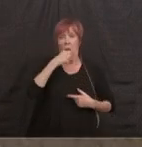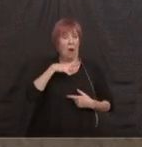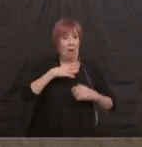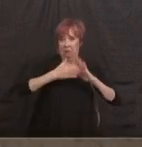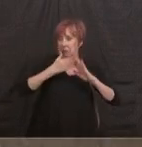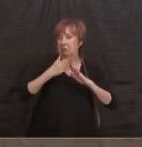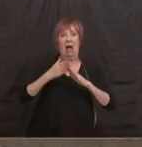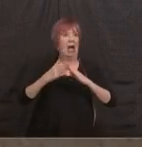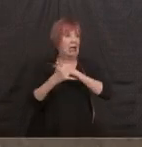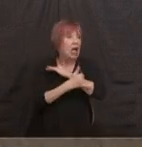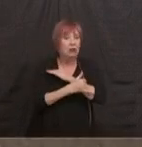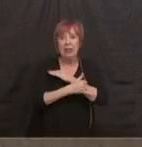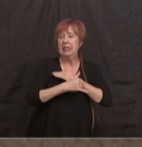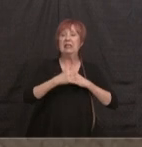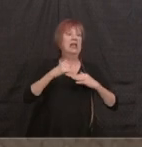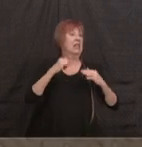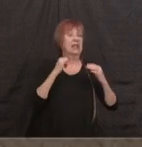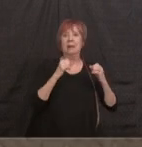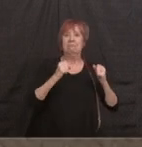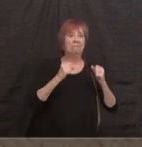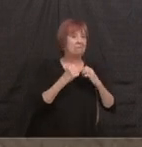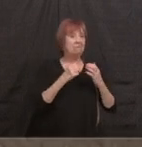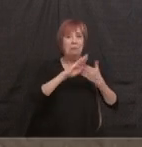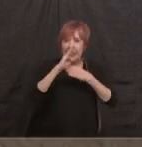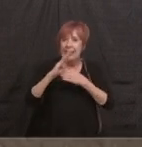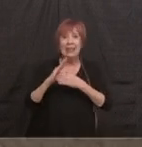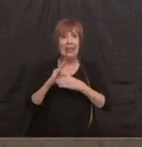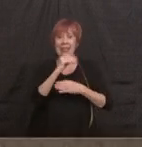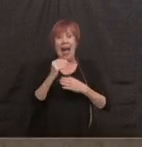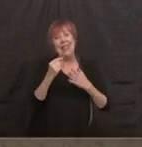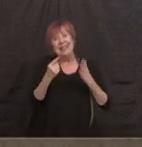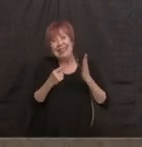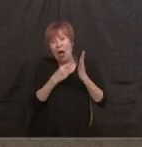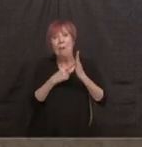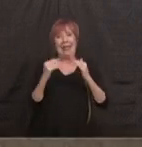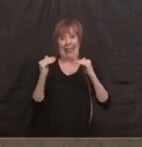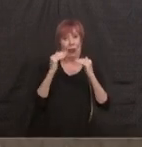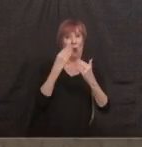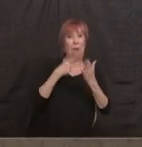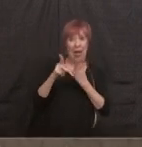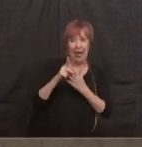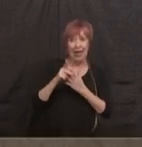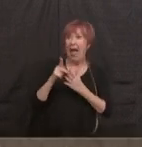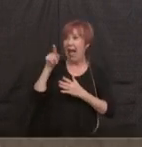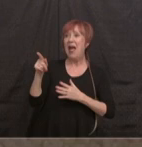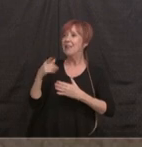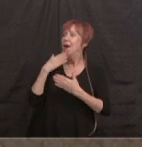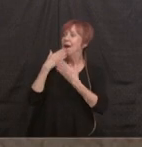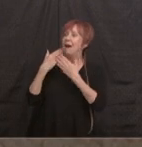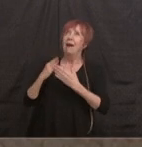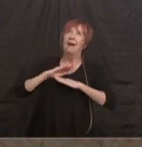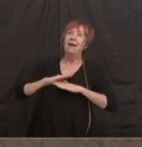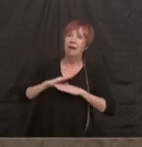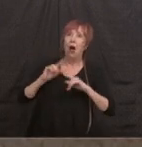companies, running up and down a soccer pitch and then winning equal pay finally. And that stuff is really reassuring. But the truth is the